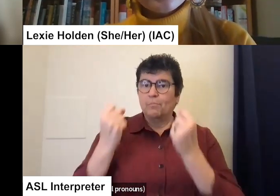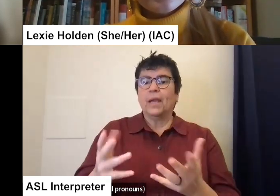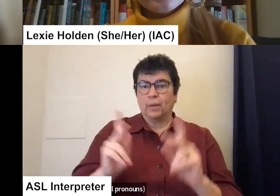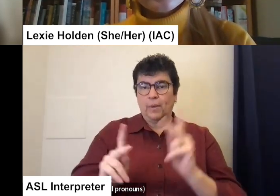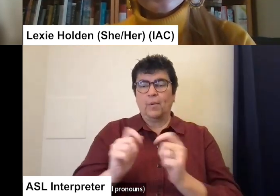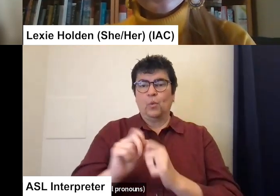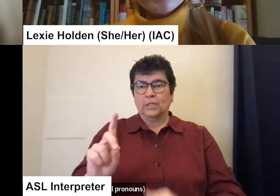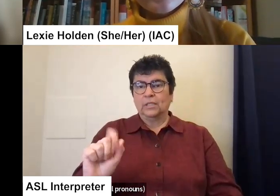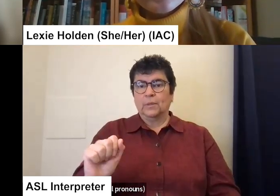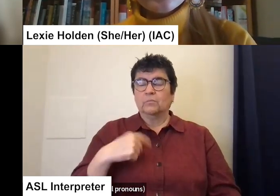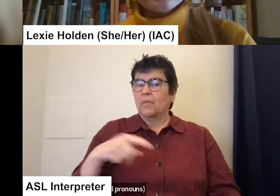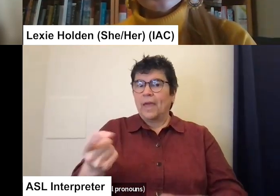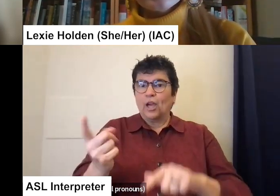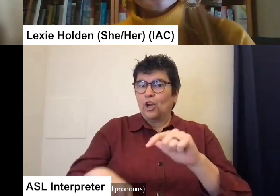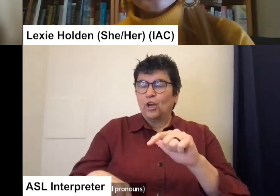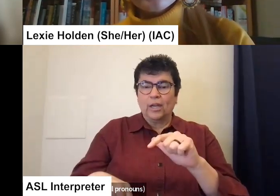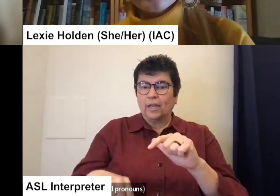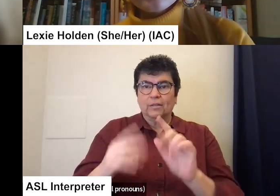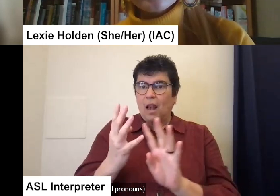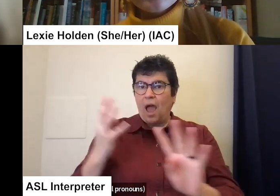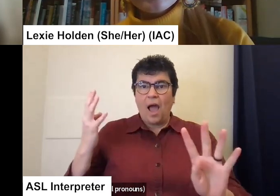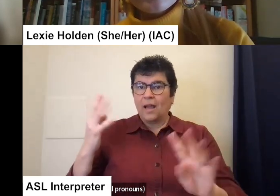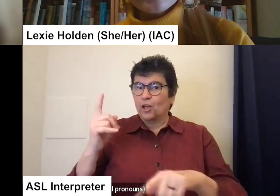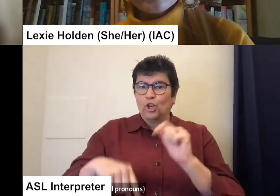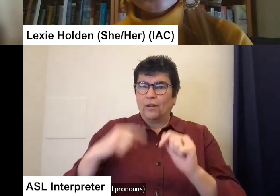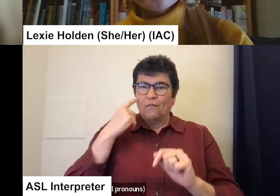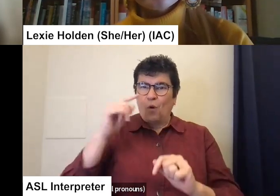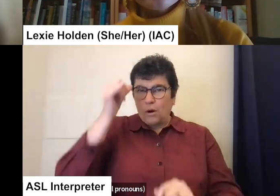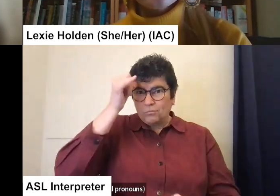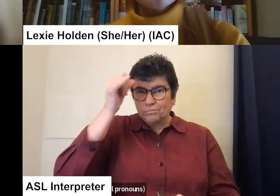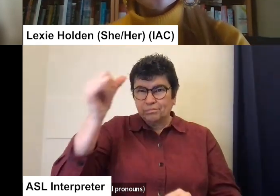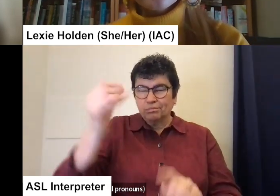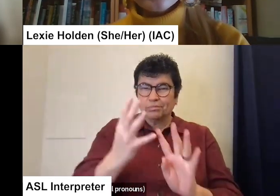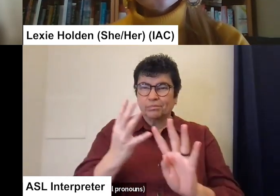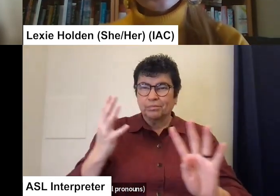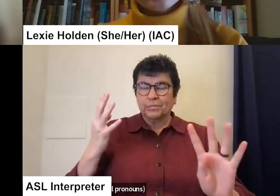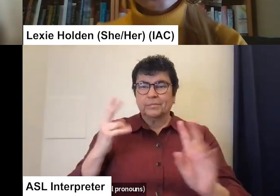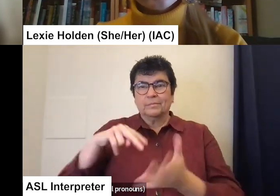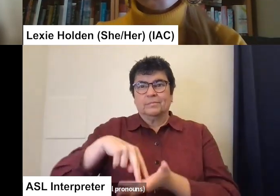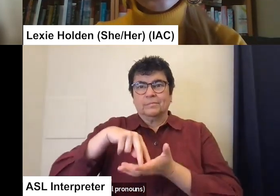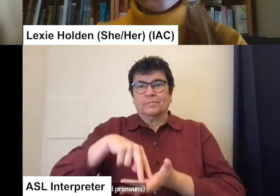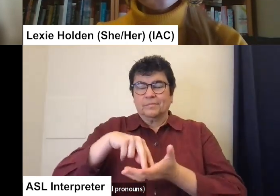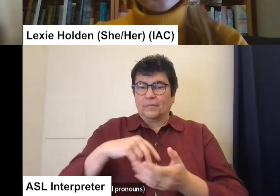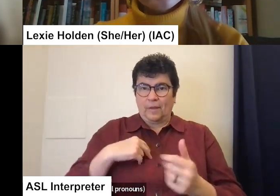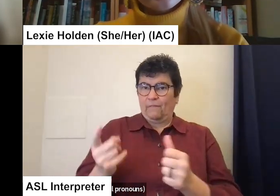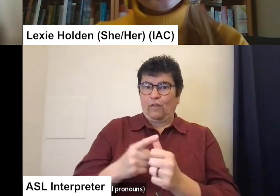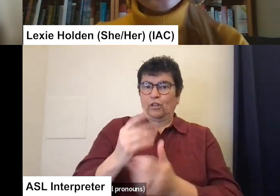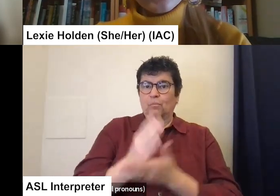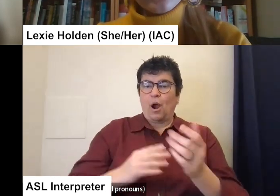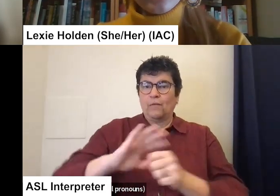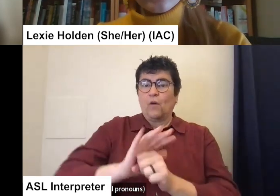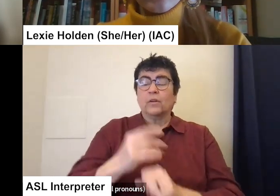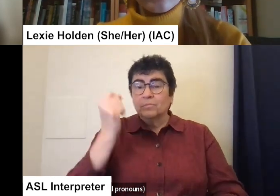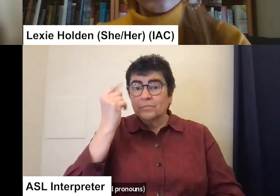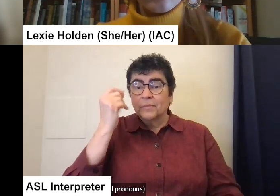folks, they couldn't stand in line for long periods of time. And in the initial part of COVID, the supermarkets